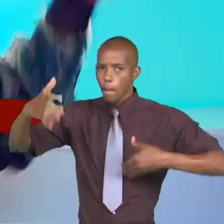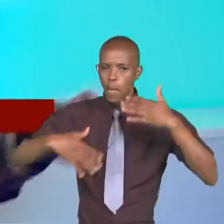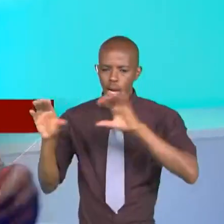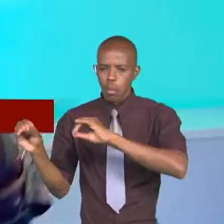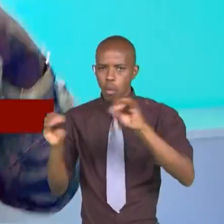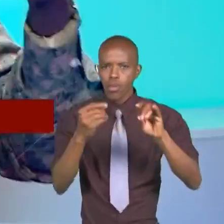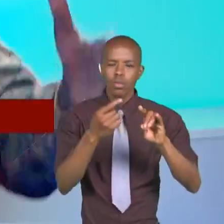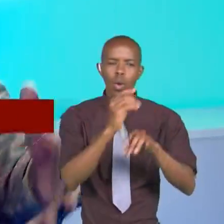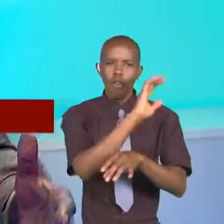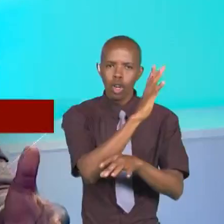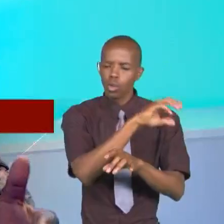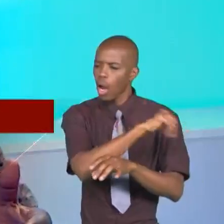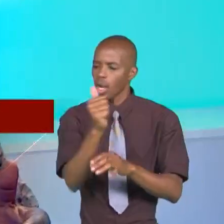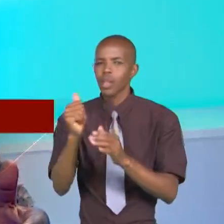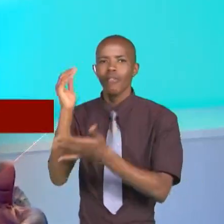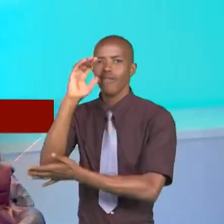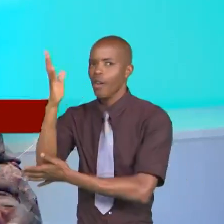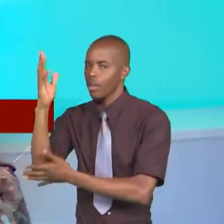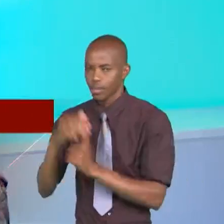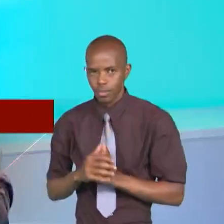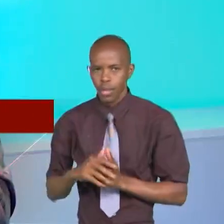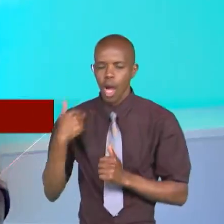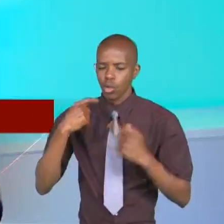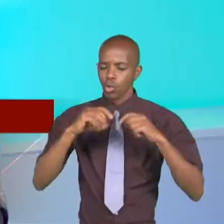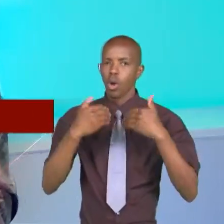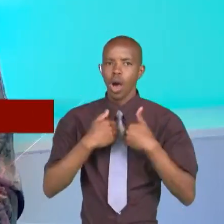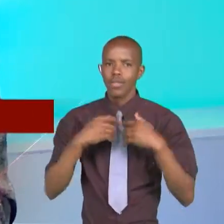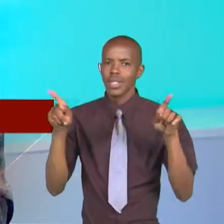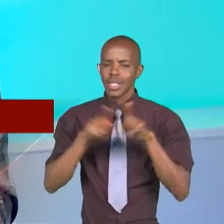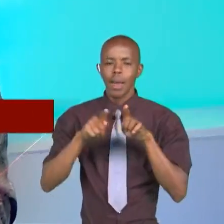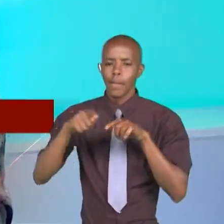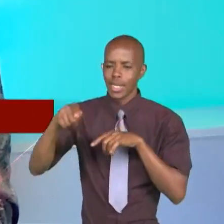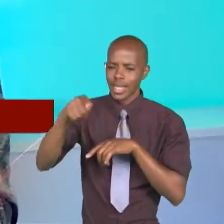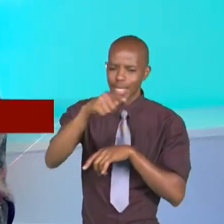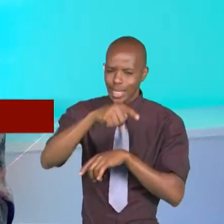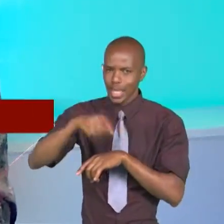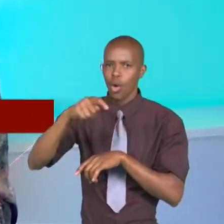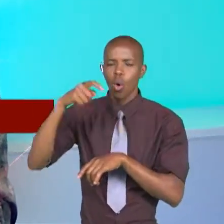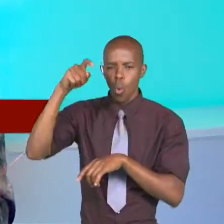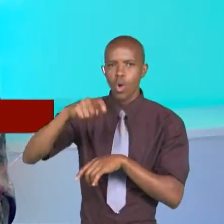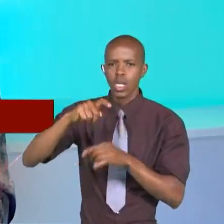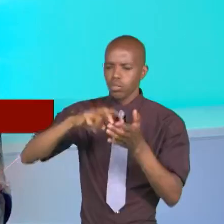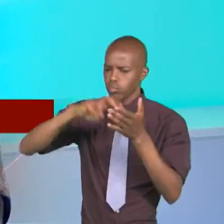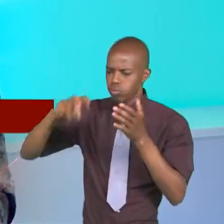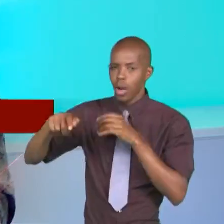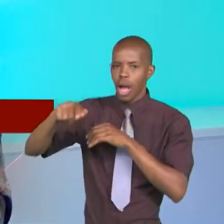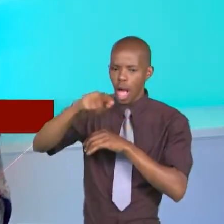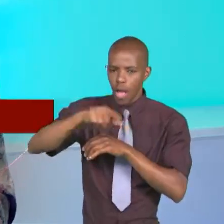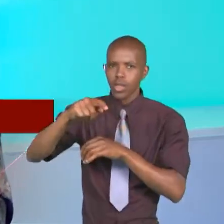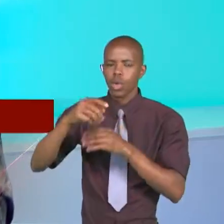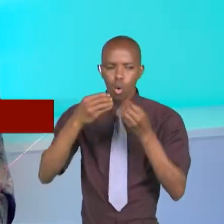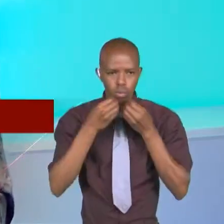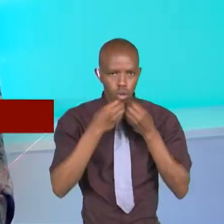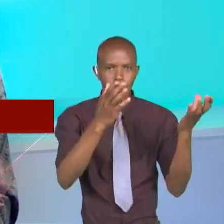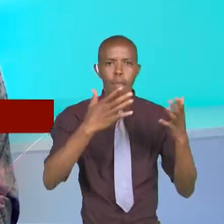from this one to the next. Then you try to have the same cycle. We need to come out of this cycle, and that's why I'm telling